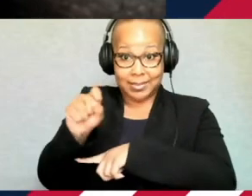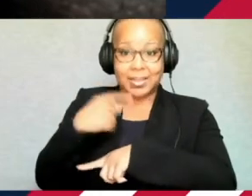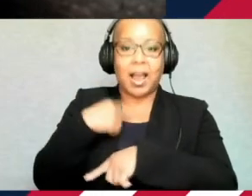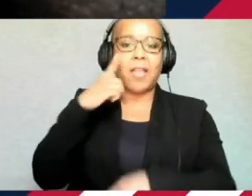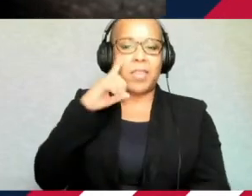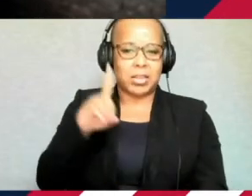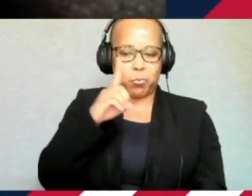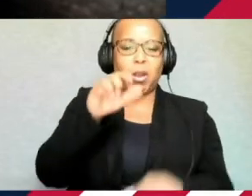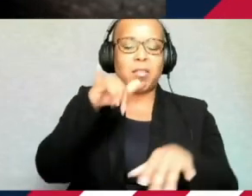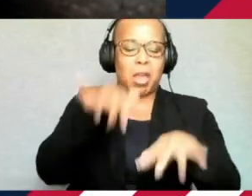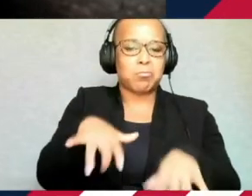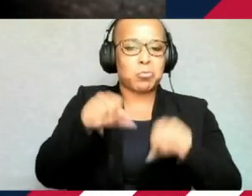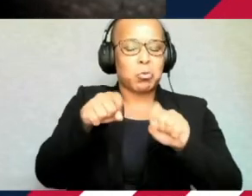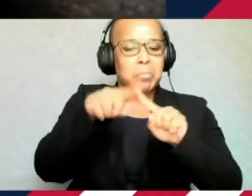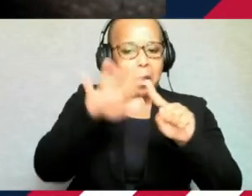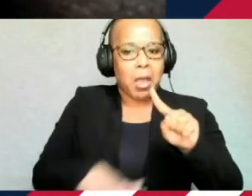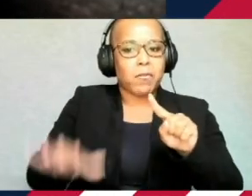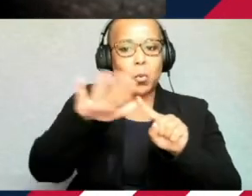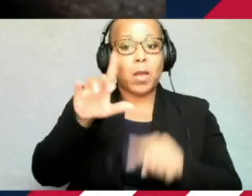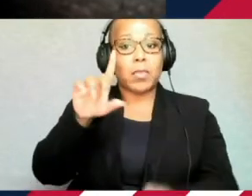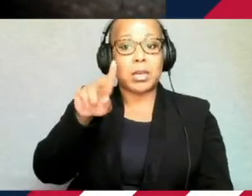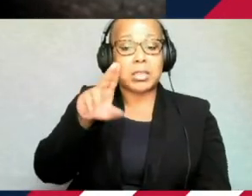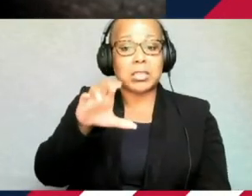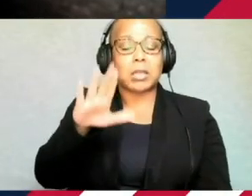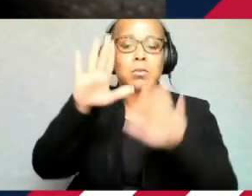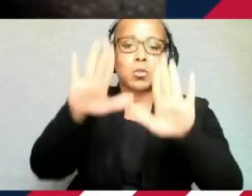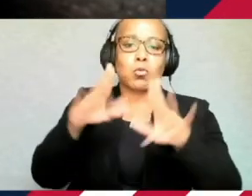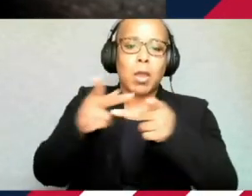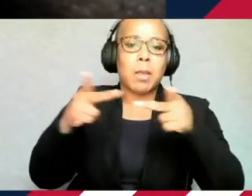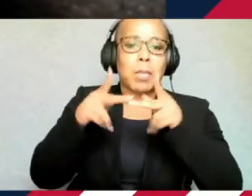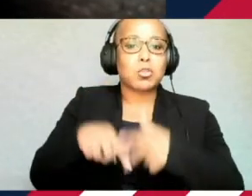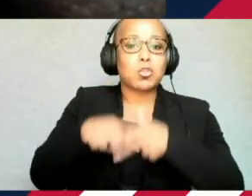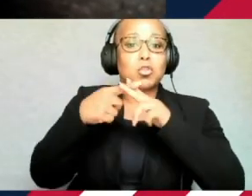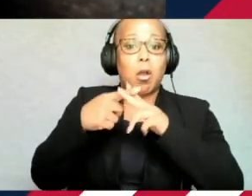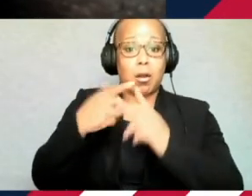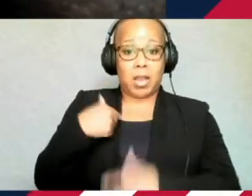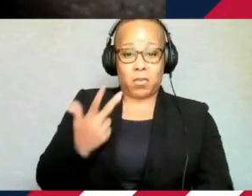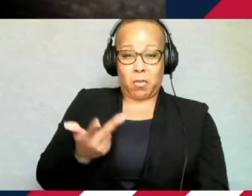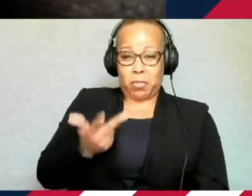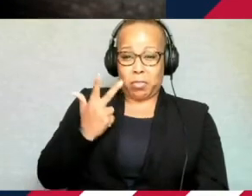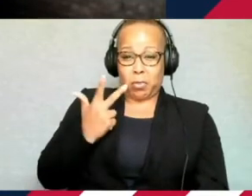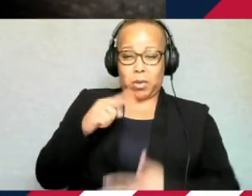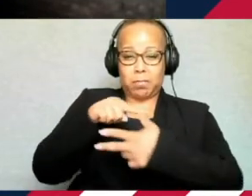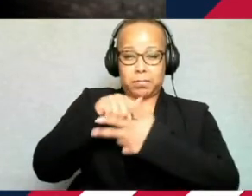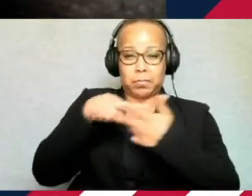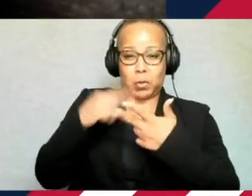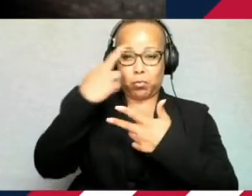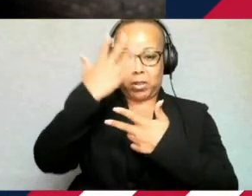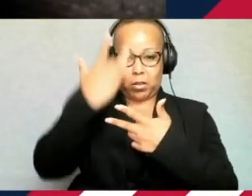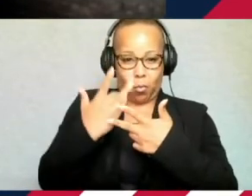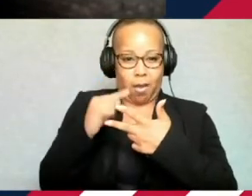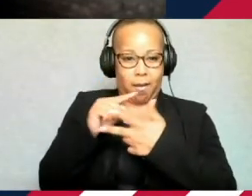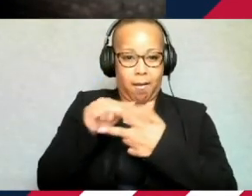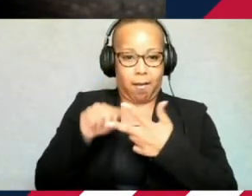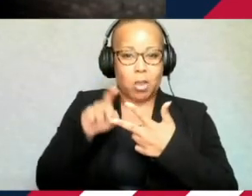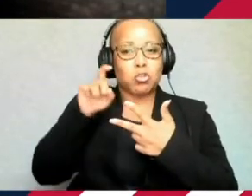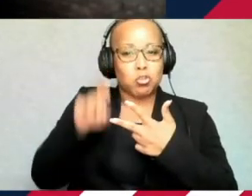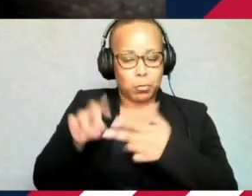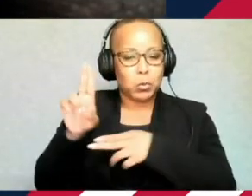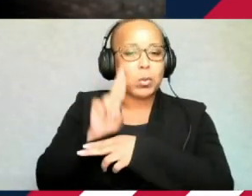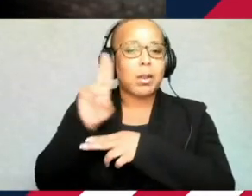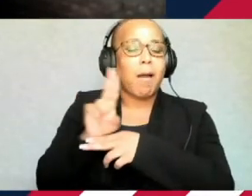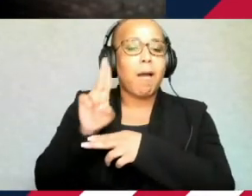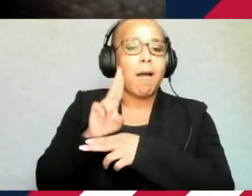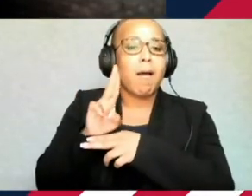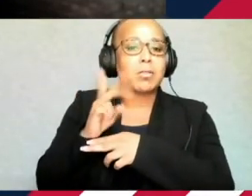everywhere. And I think the DNC is a great place to start. There are three main reasons why ranked choice voting should be utilized